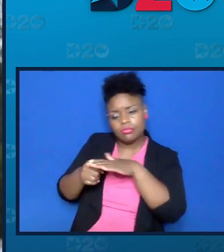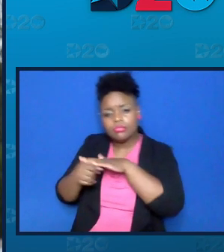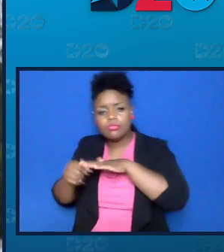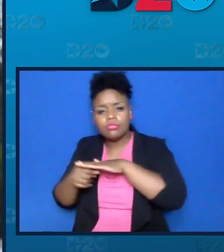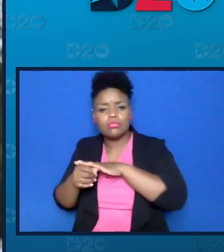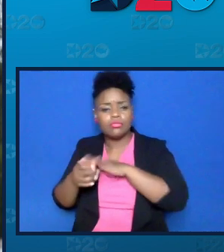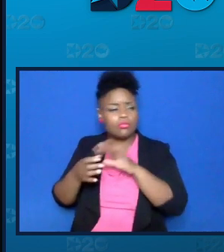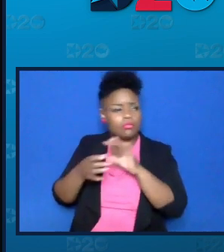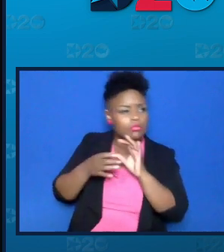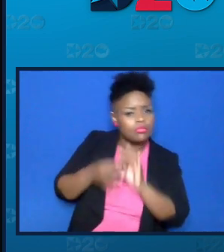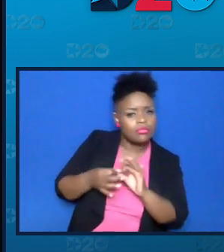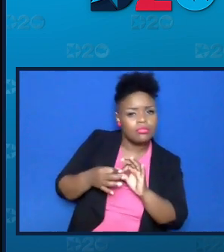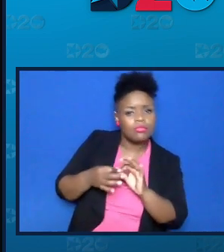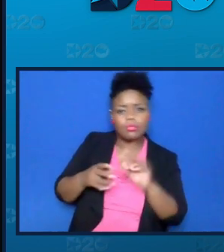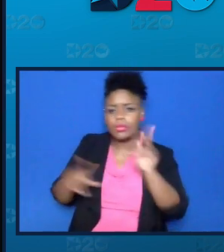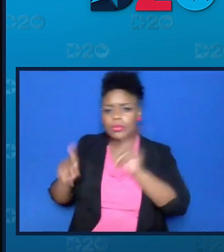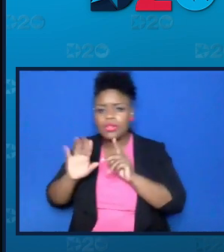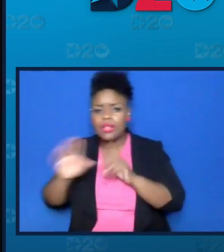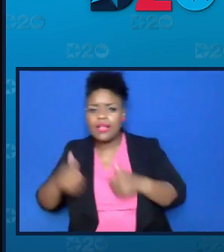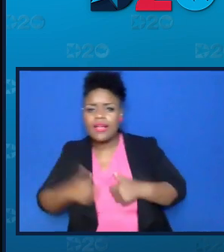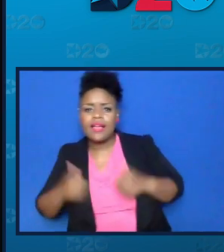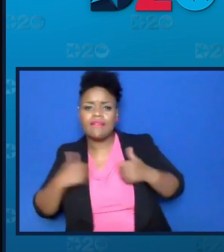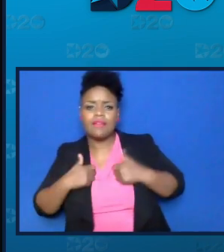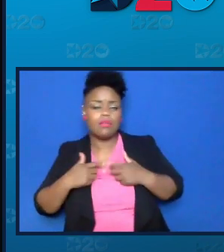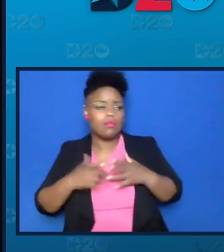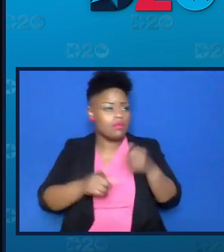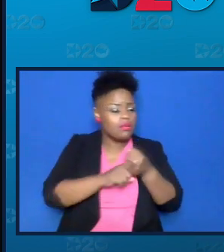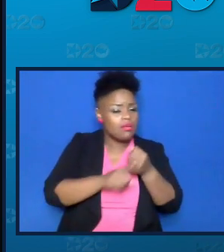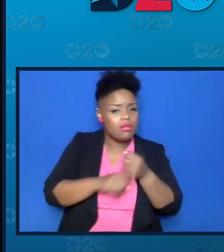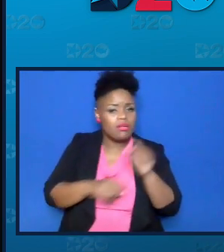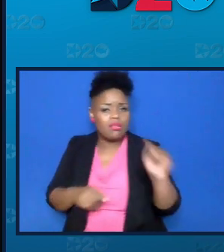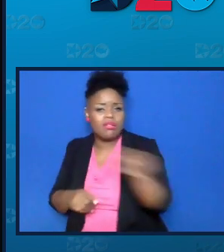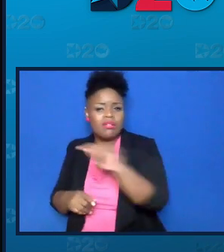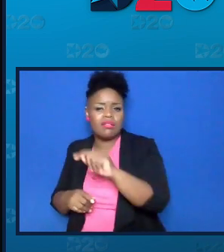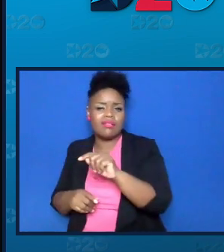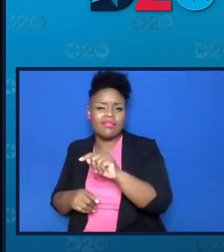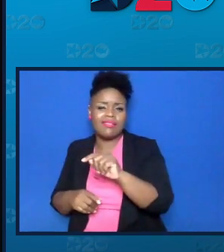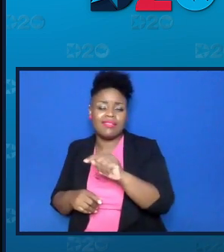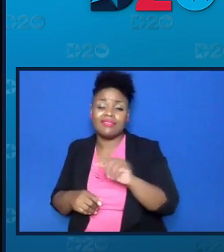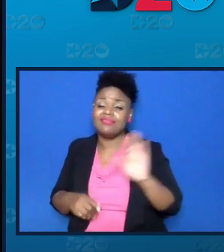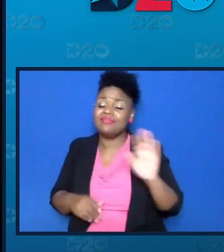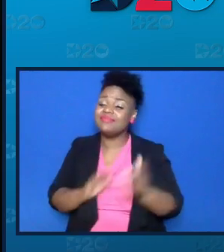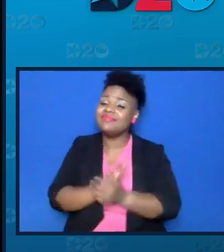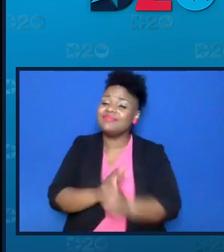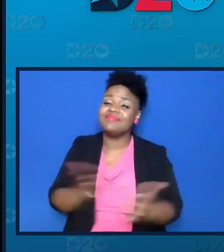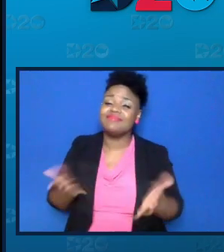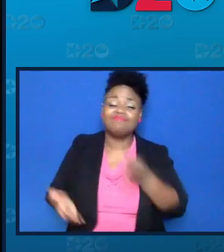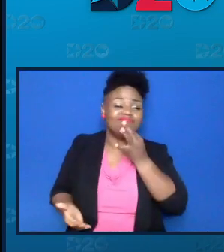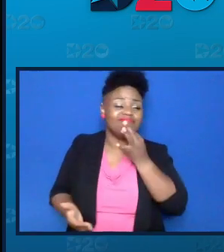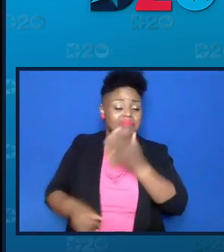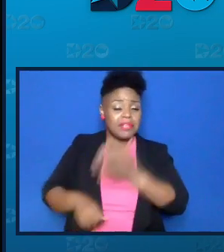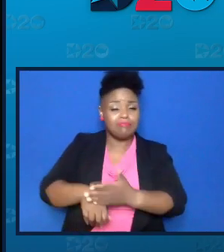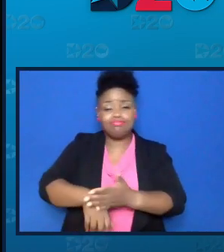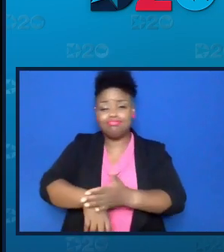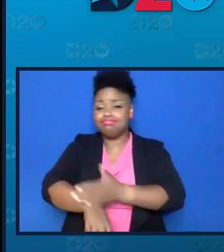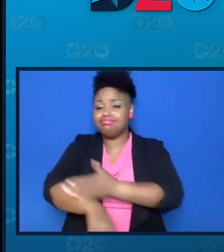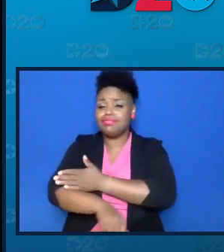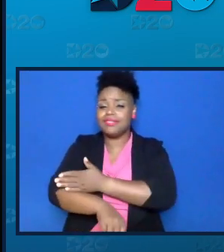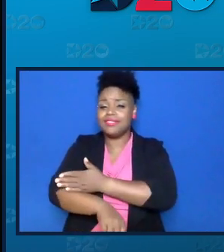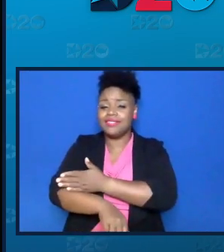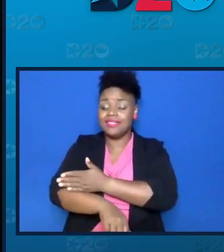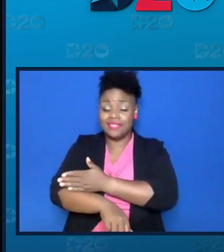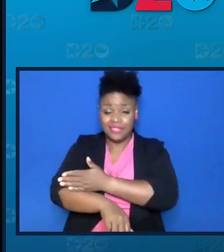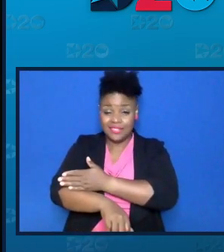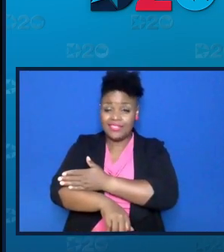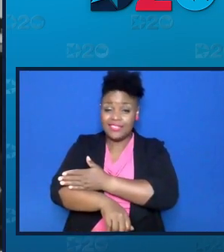are affected by what you do. The skills that had made him so effective had not come easy. When he entered school,